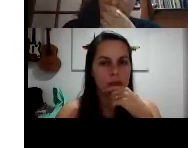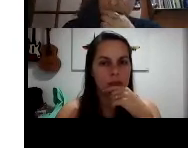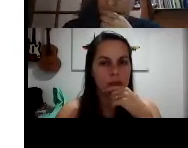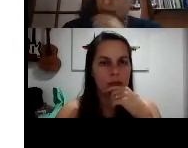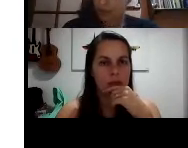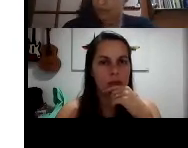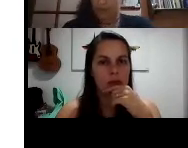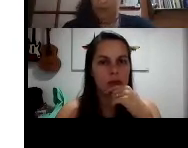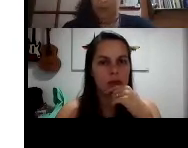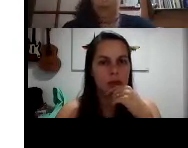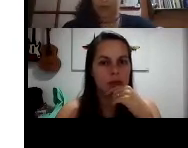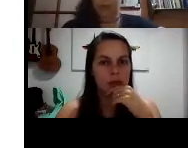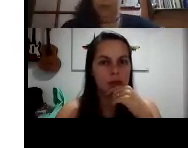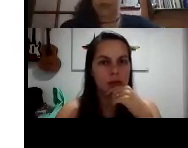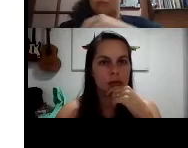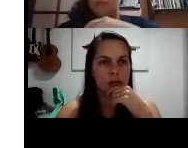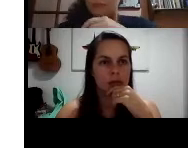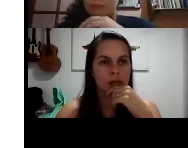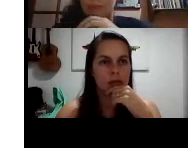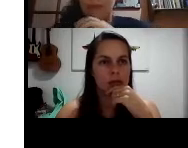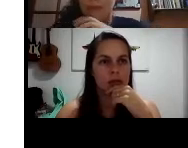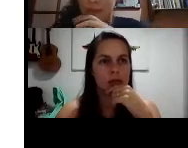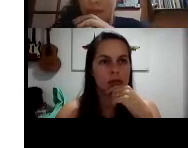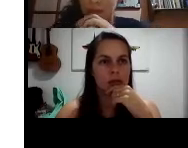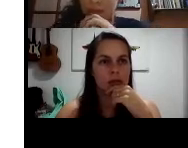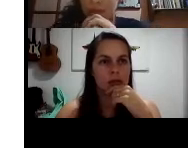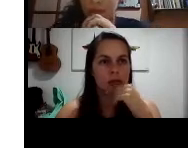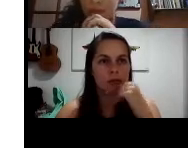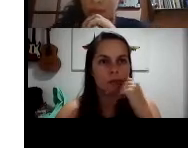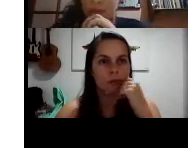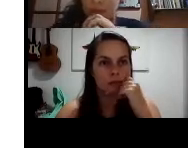say. You've got to decide who's going to be the government.